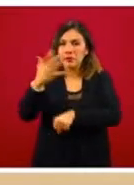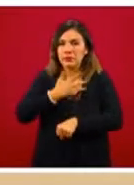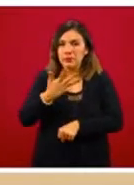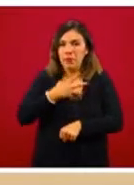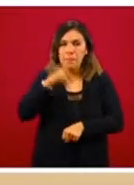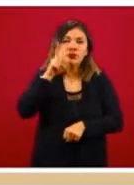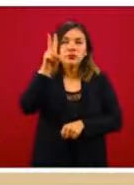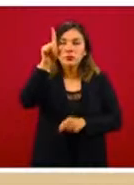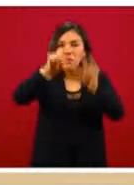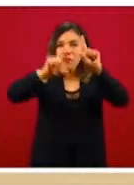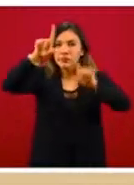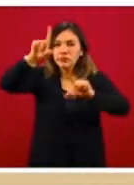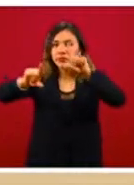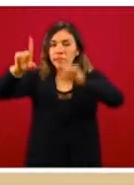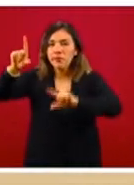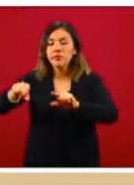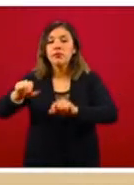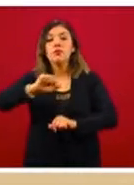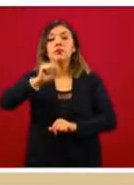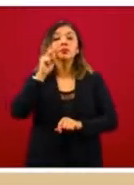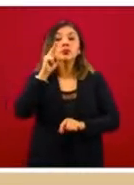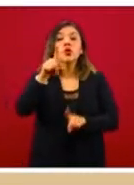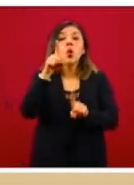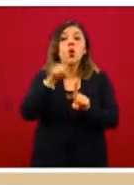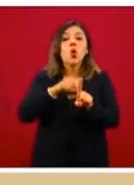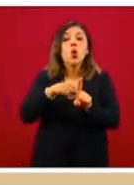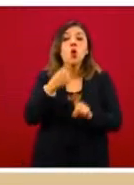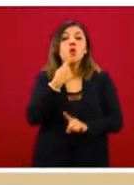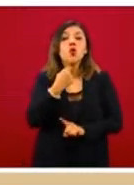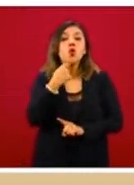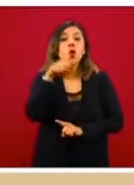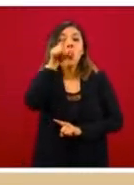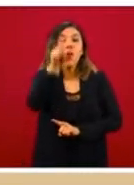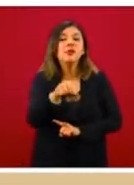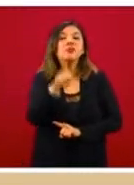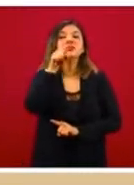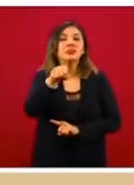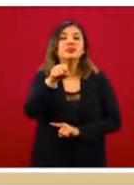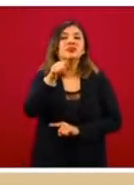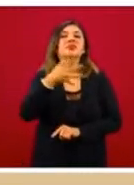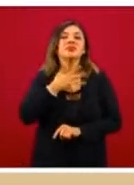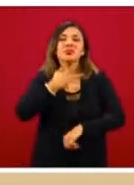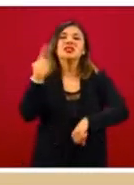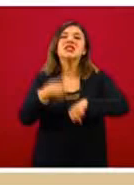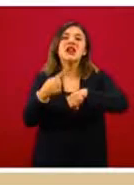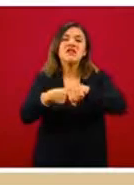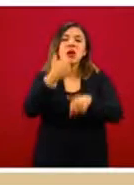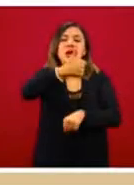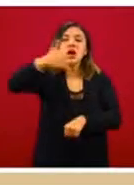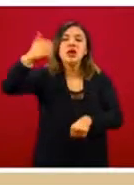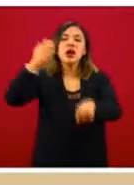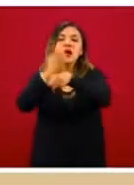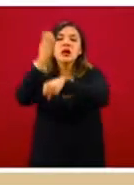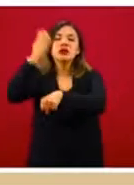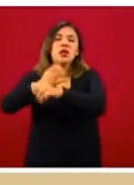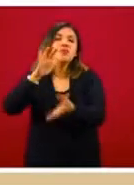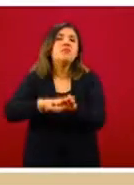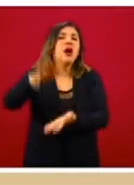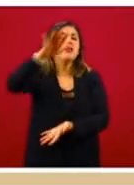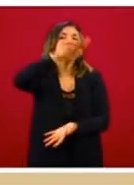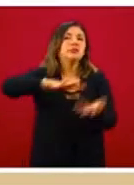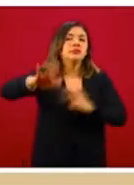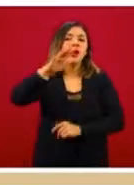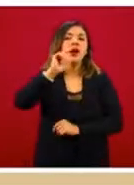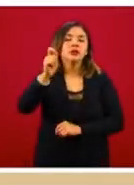COVID. If we take a look at the dark cherry bars, this is the burden of disease